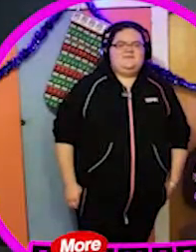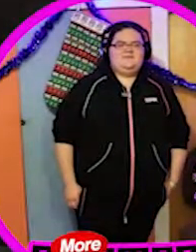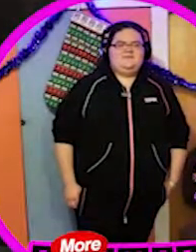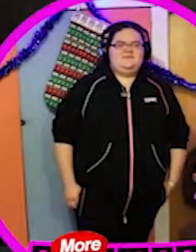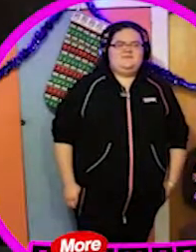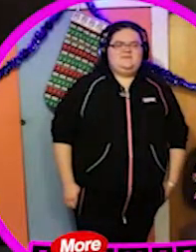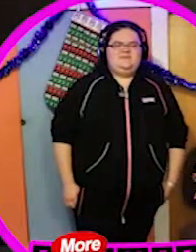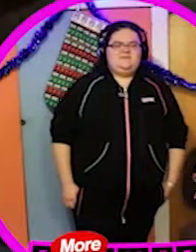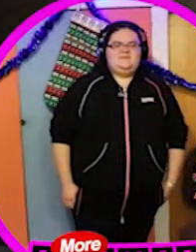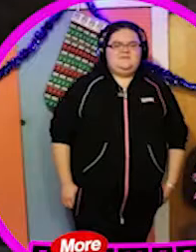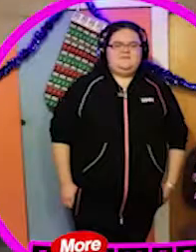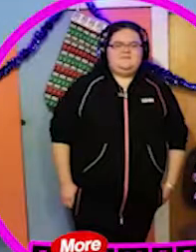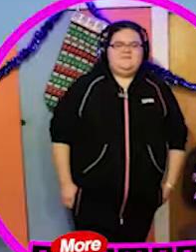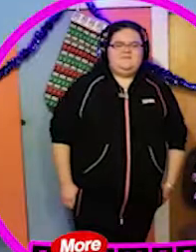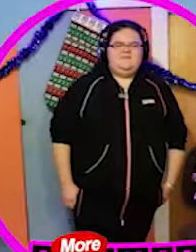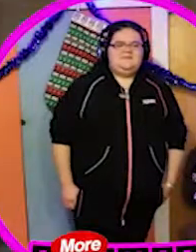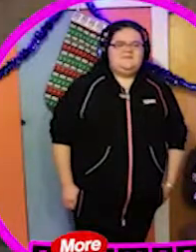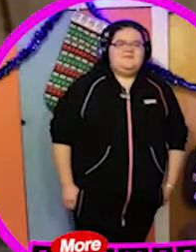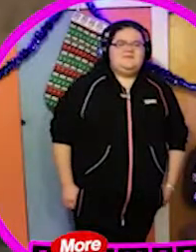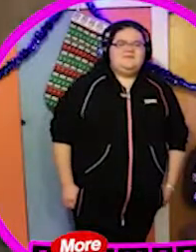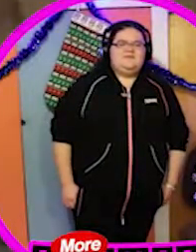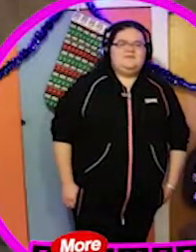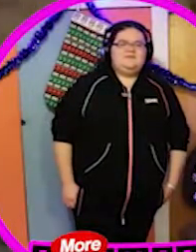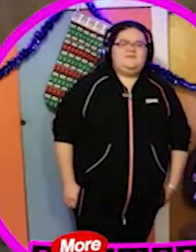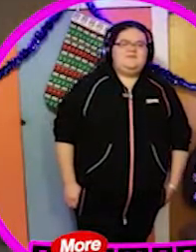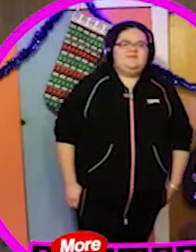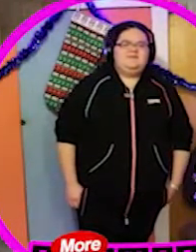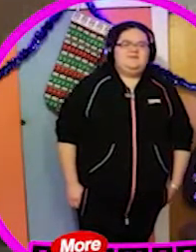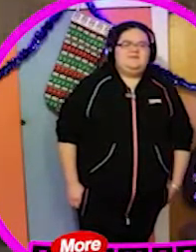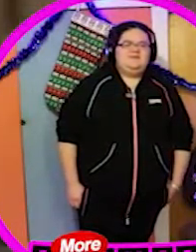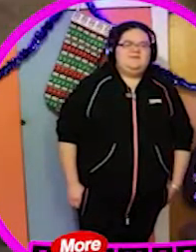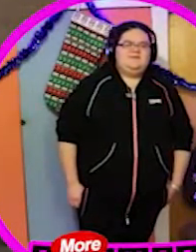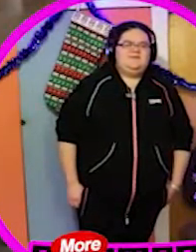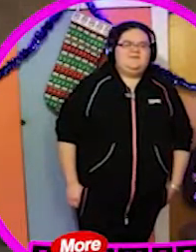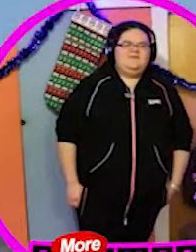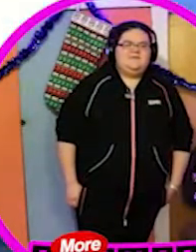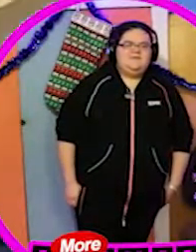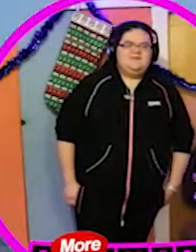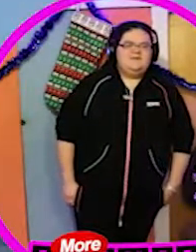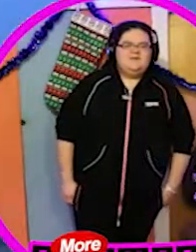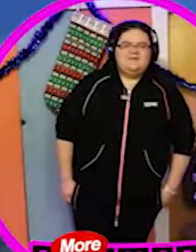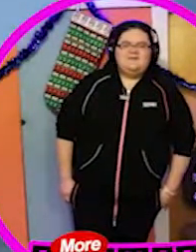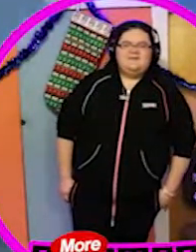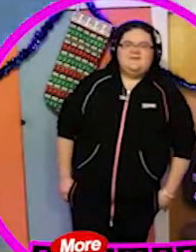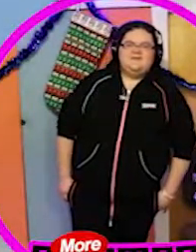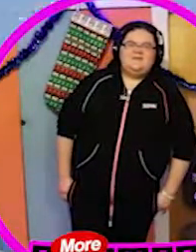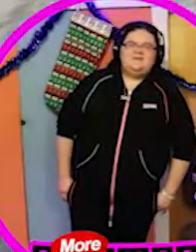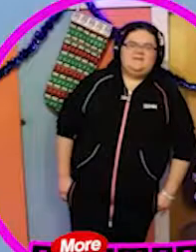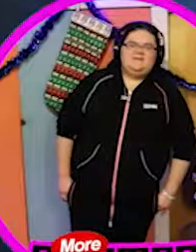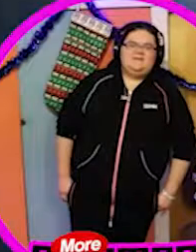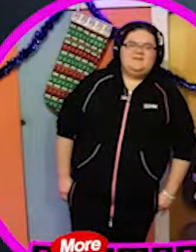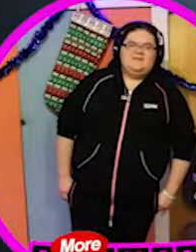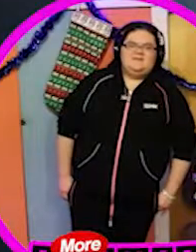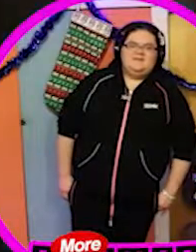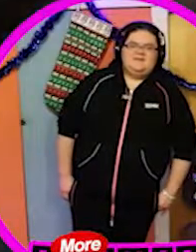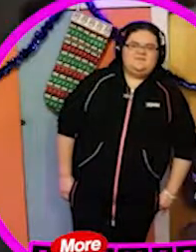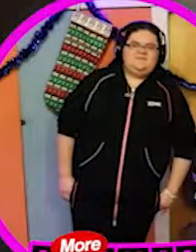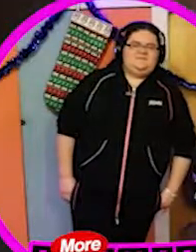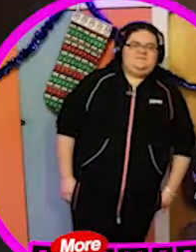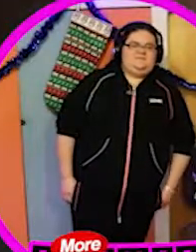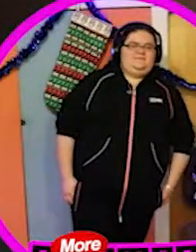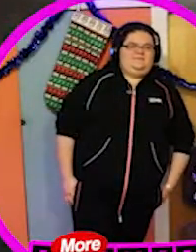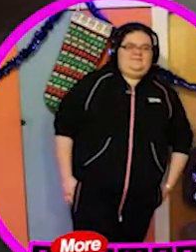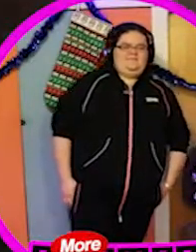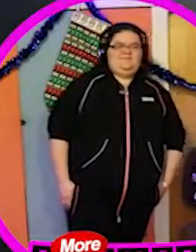I was fine on seven. I'm not fine no on bullets. Eight. I have no bullets. Shoot somebody else. Whoa, fatty's like I'm right next done. To you. We've got